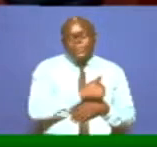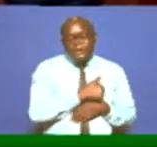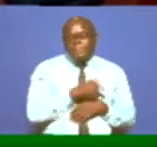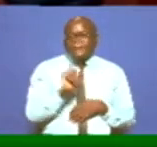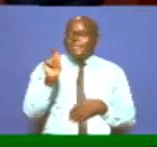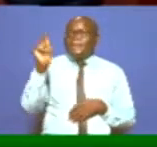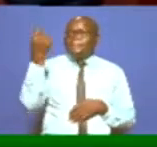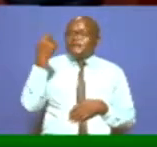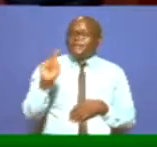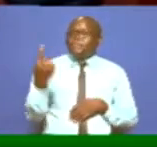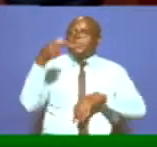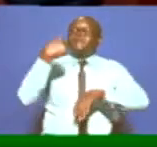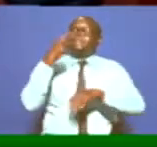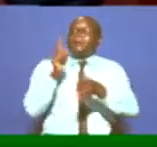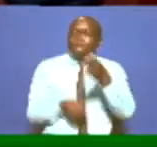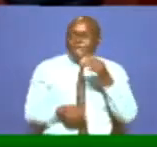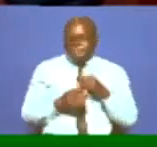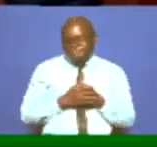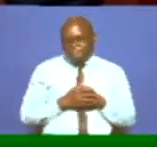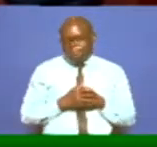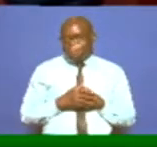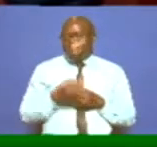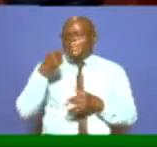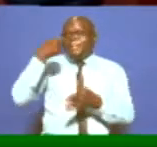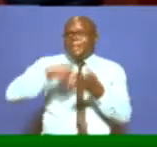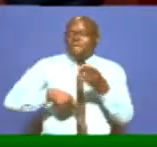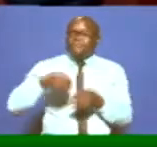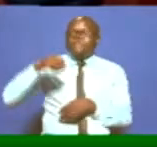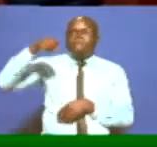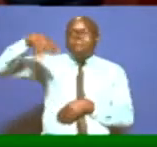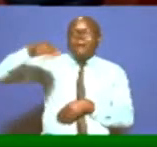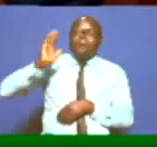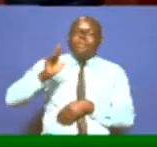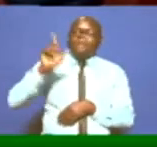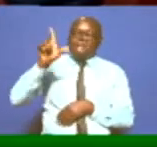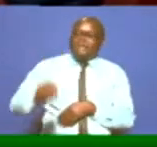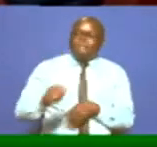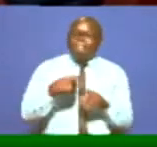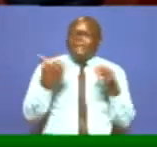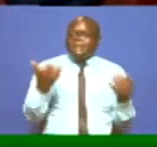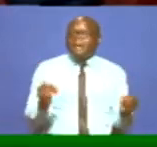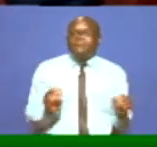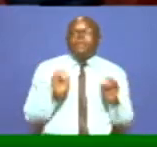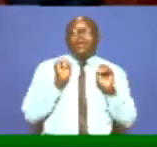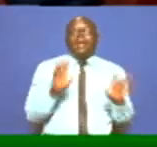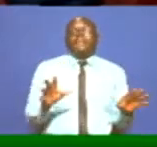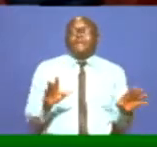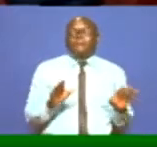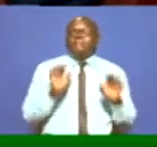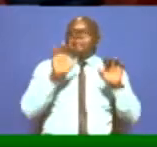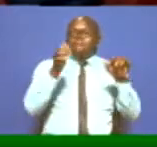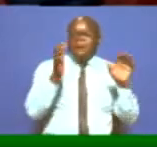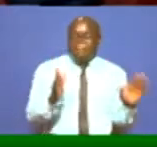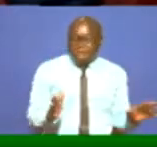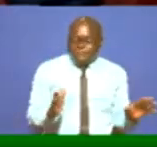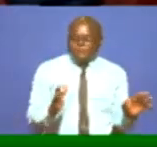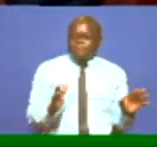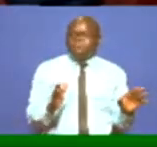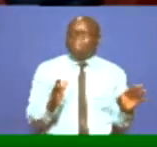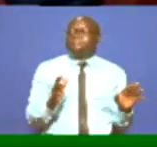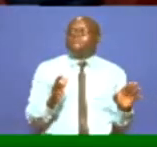once said that the cost of energy will come down. Nothing has happened. He once said that farmers' input